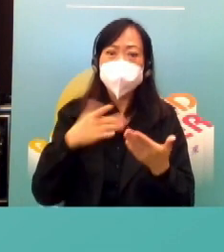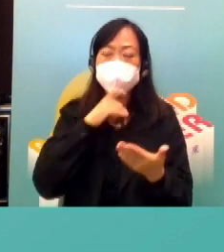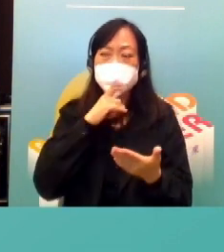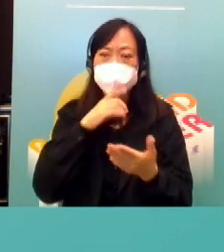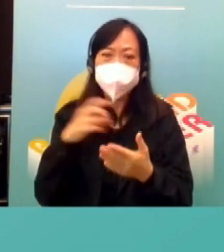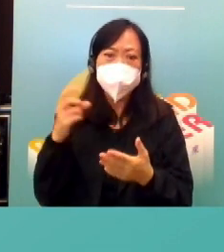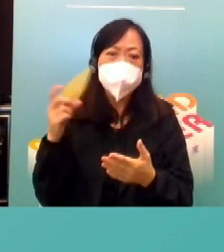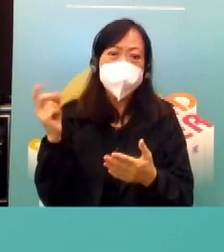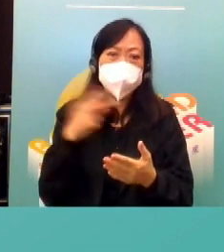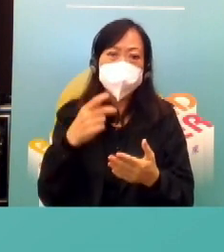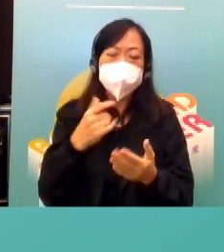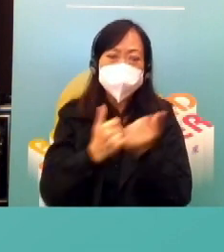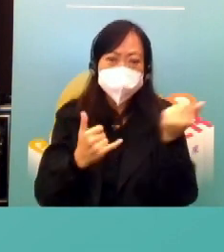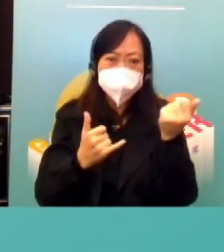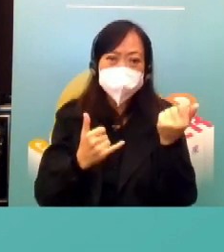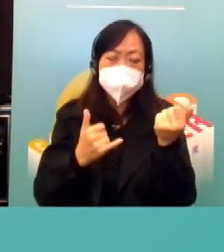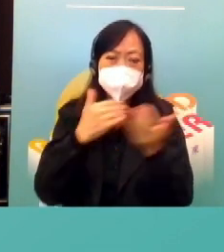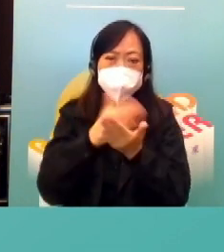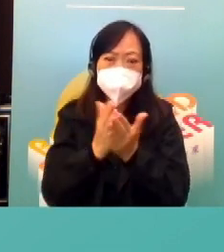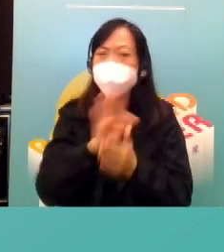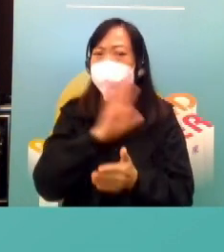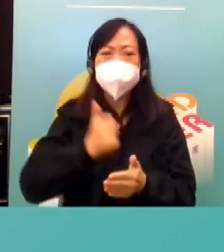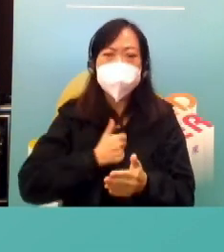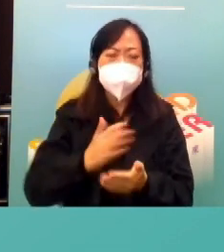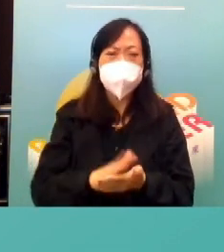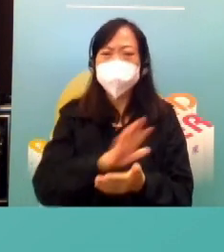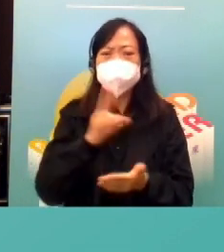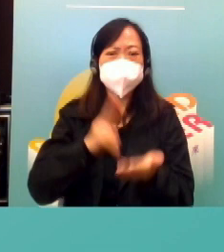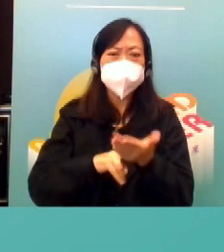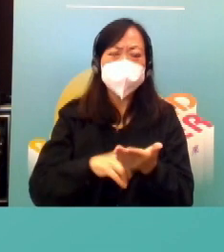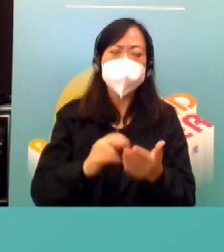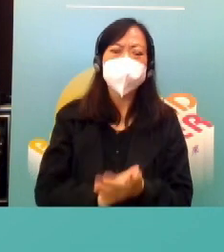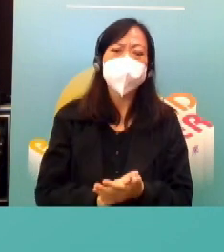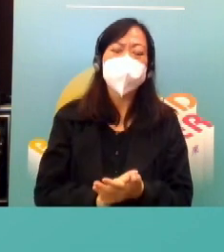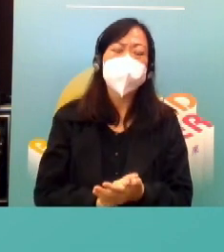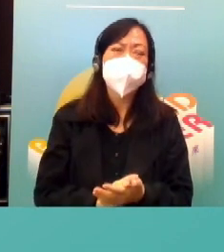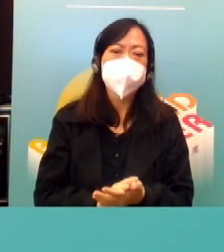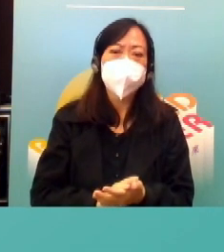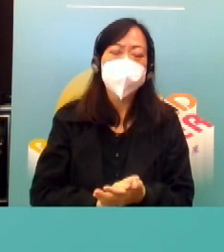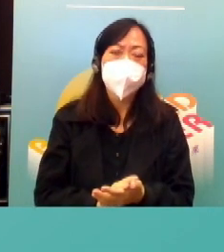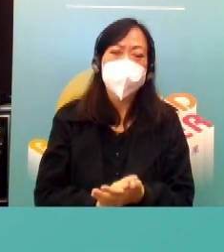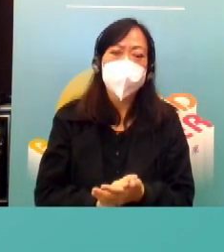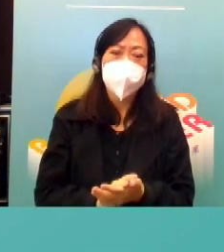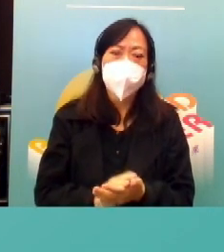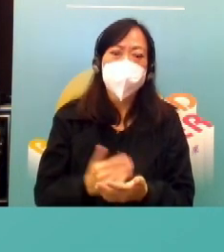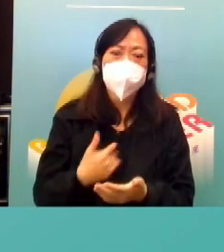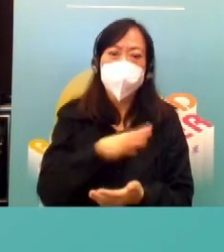we don't believe it. So that's why Carbon Care InnoLab want to introduce a